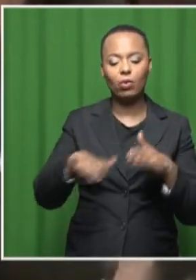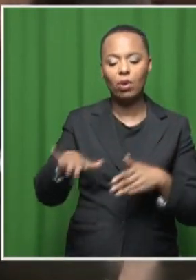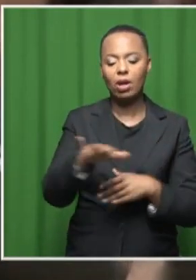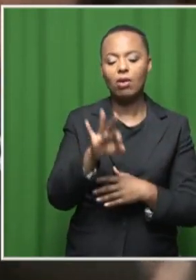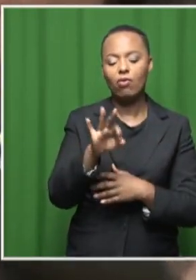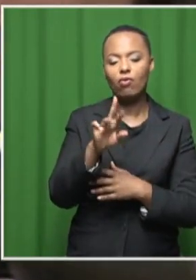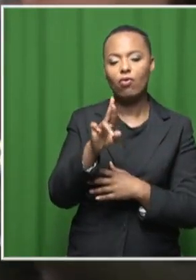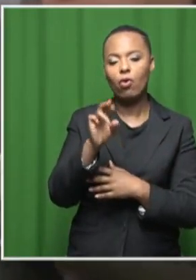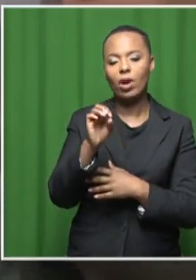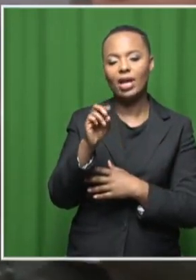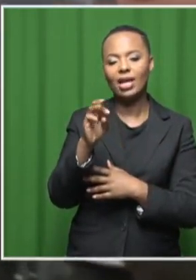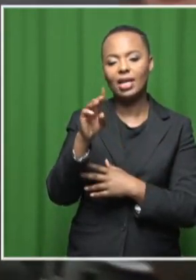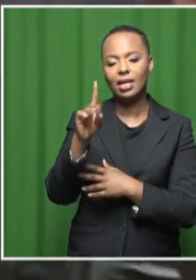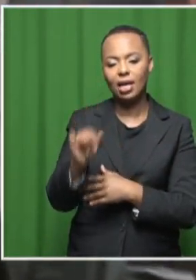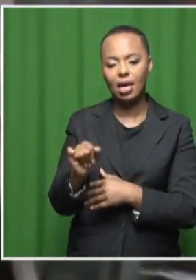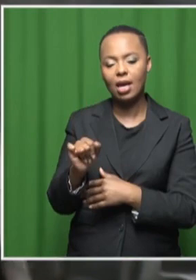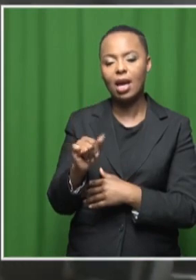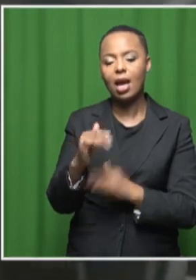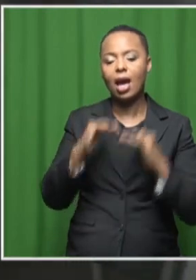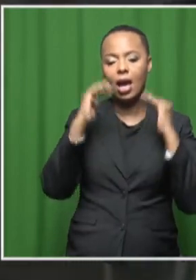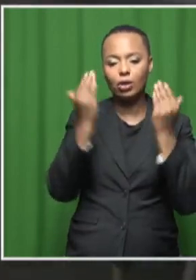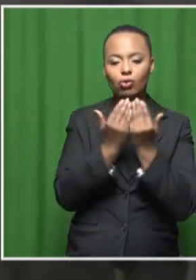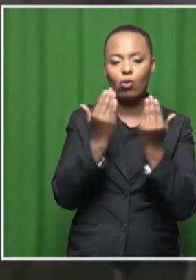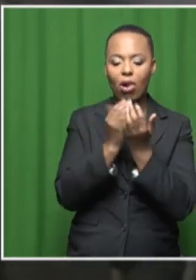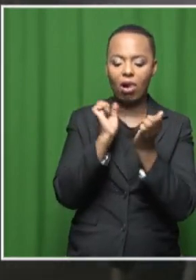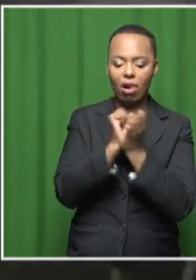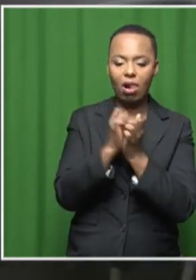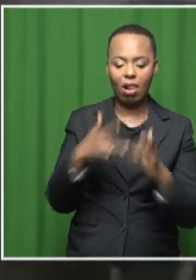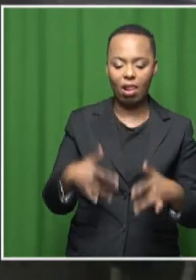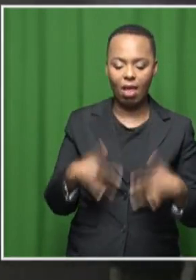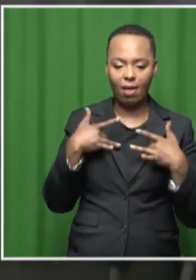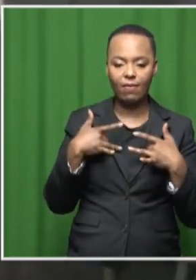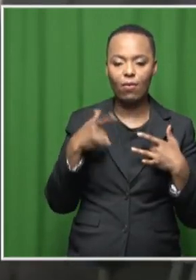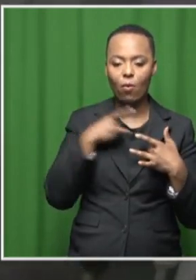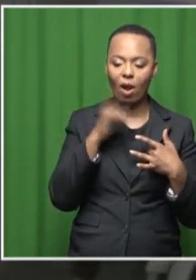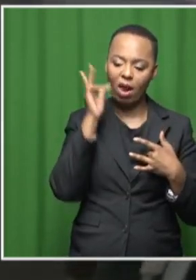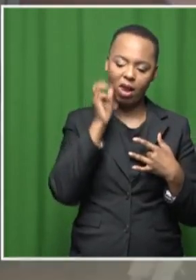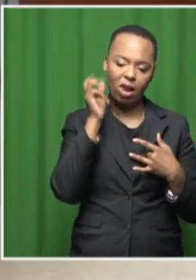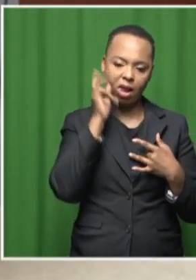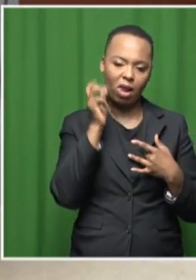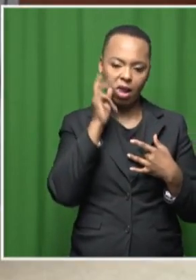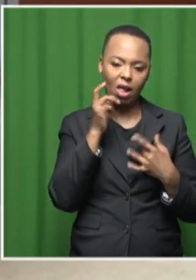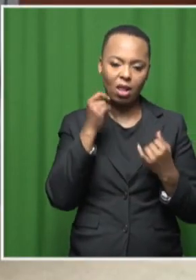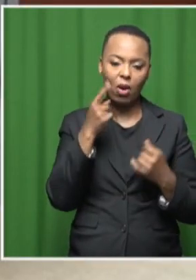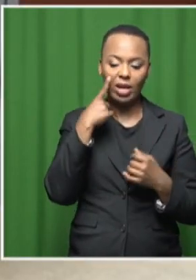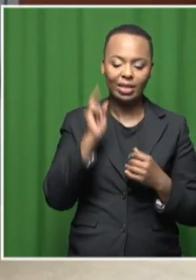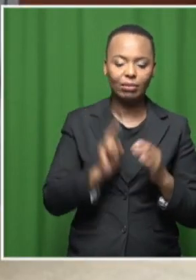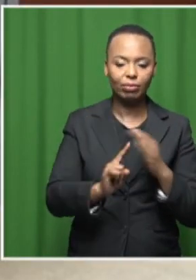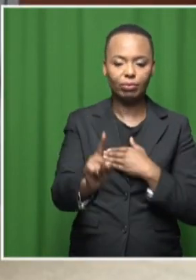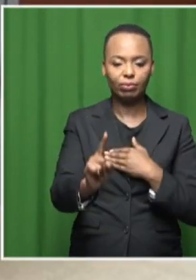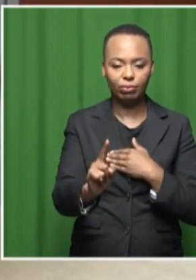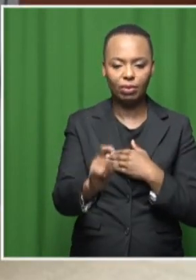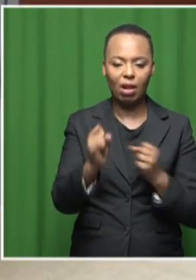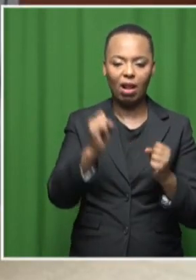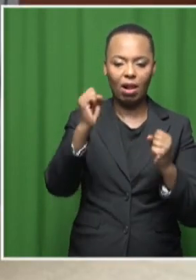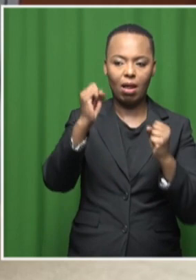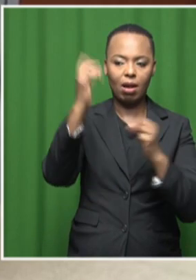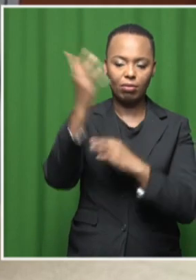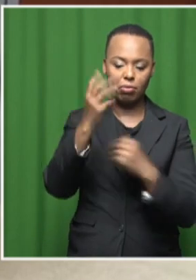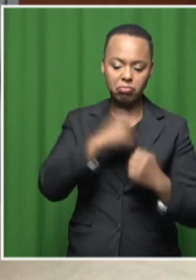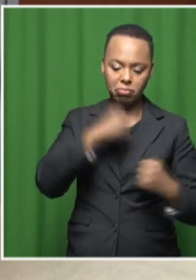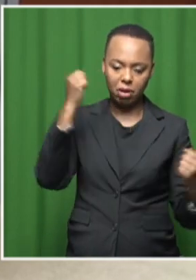school, was sentenced to life in prison Wednesday after listening to hours of anguished testimony from survivors and